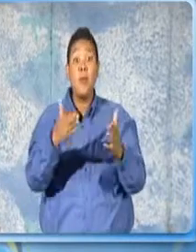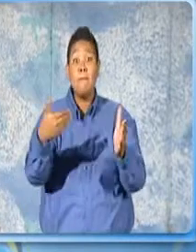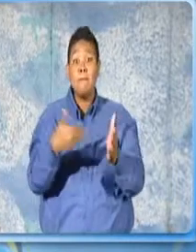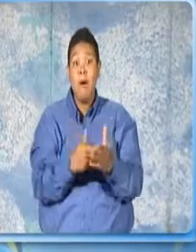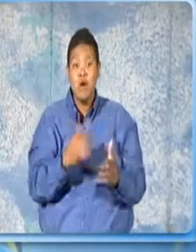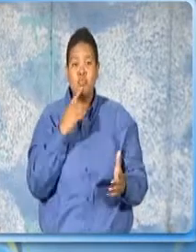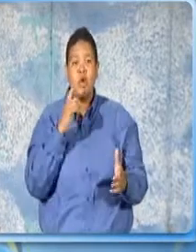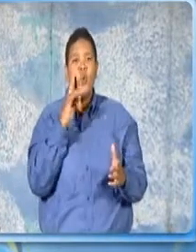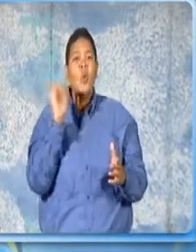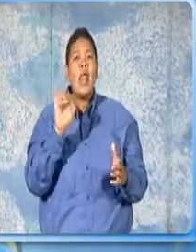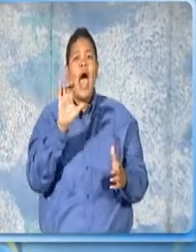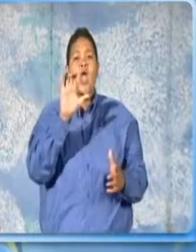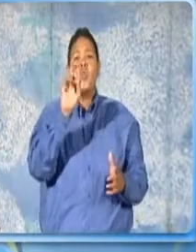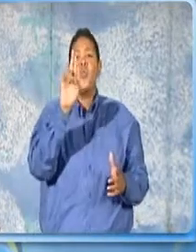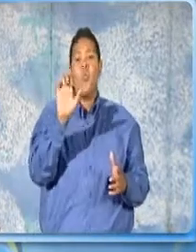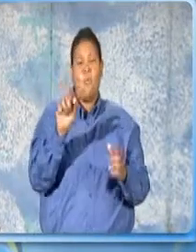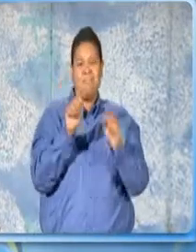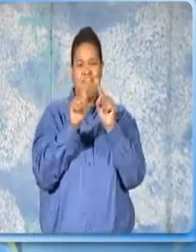a cube.